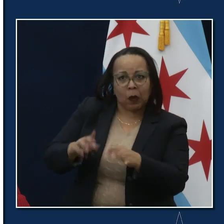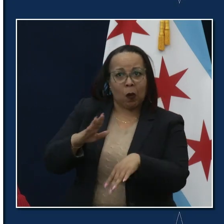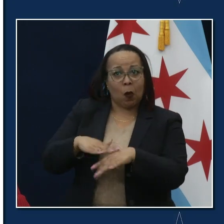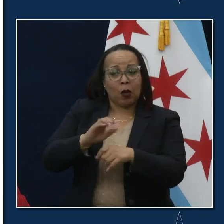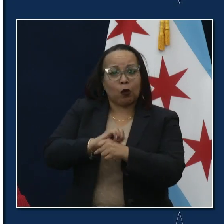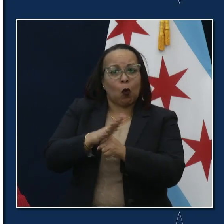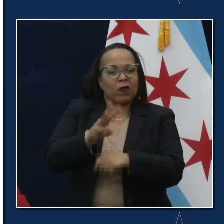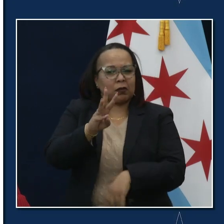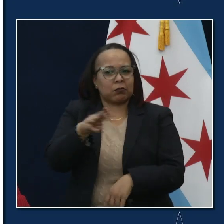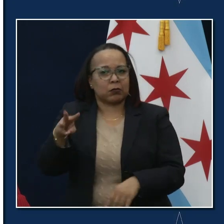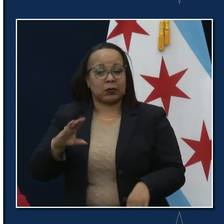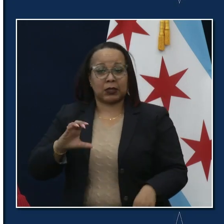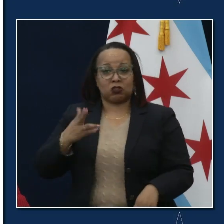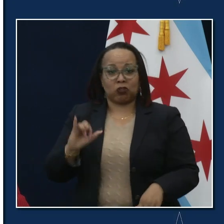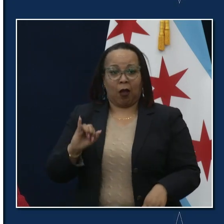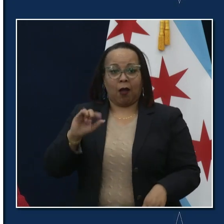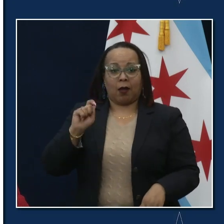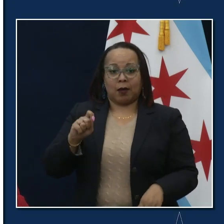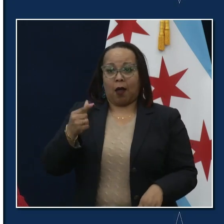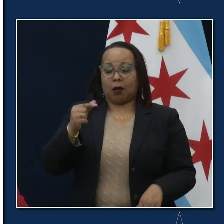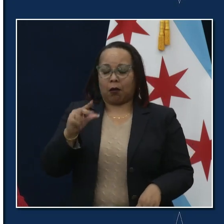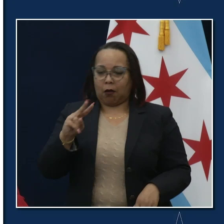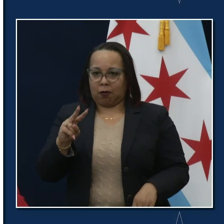COVID dashboard,